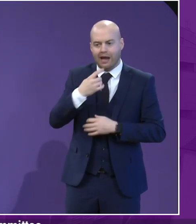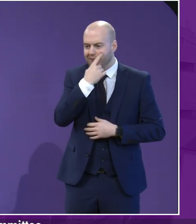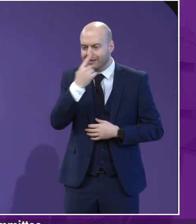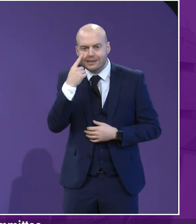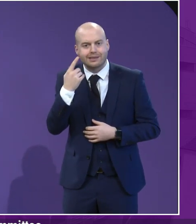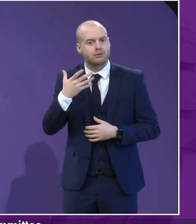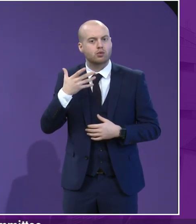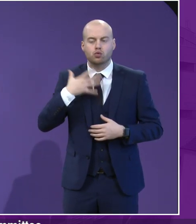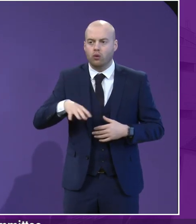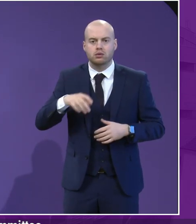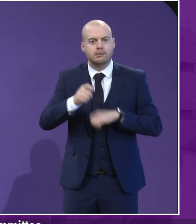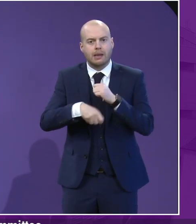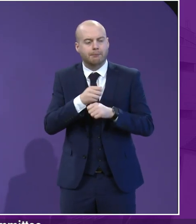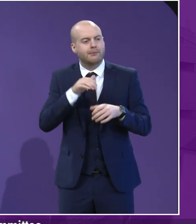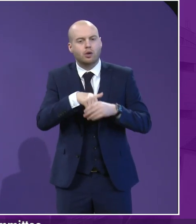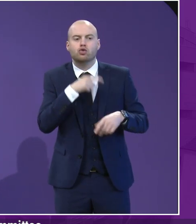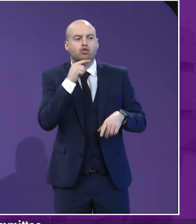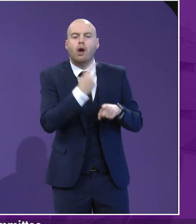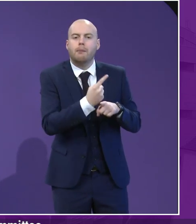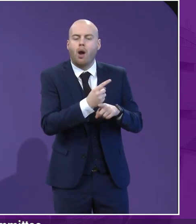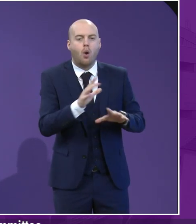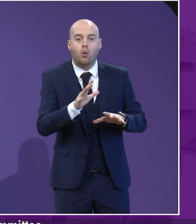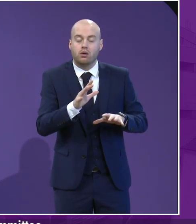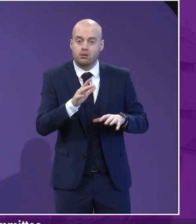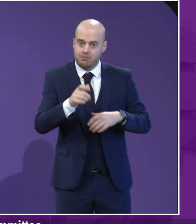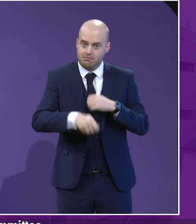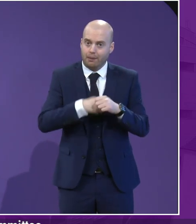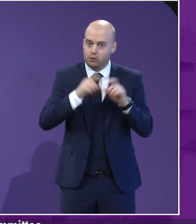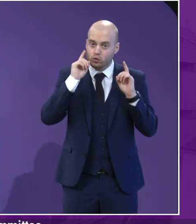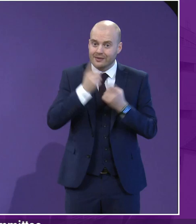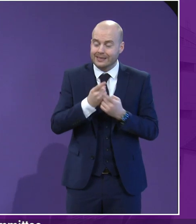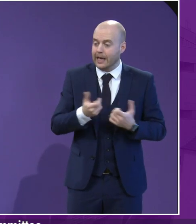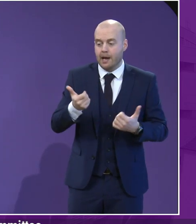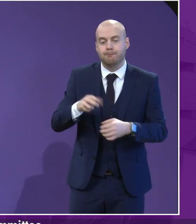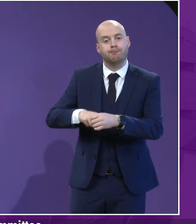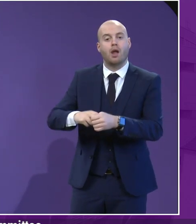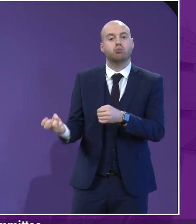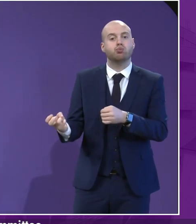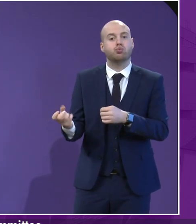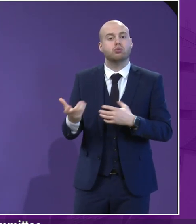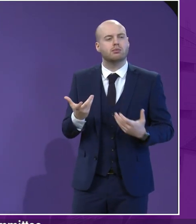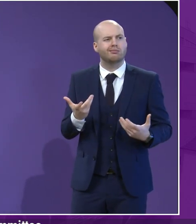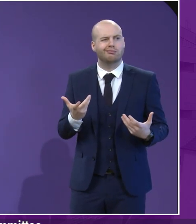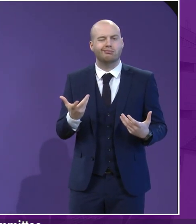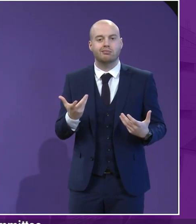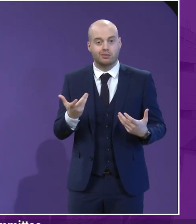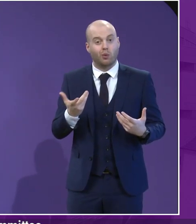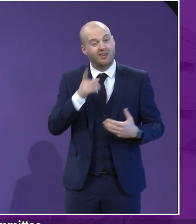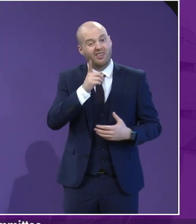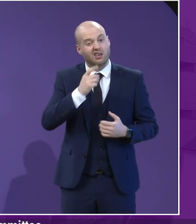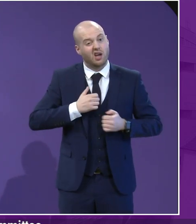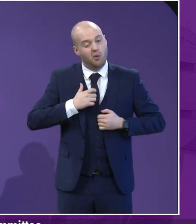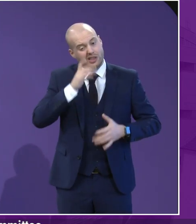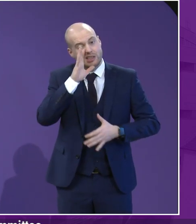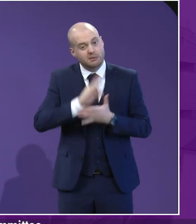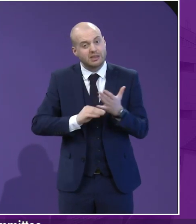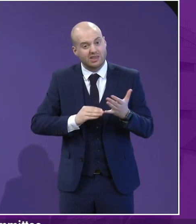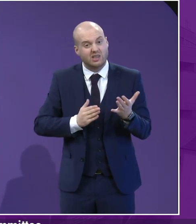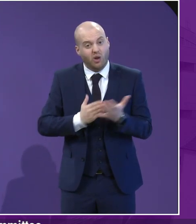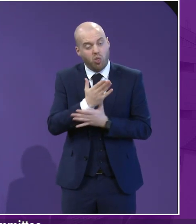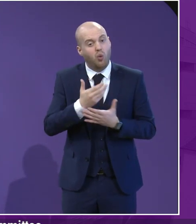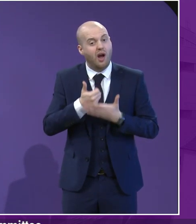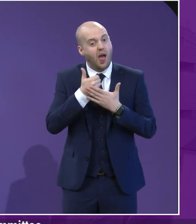dropped out or at risk of dropping out for reasons related to their impairment. And there's no process, there's no mechanism. Just yesterday,